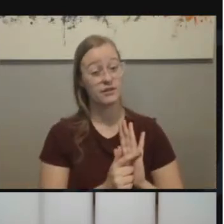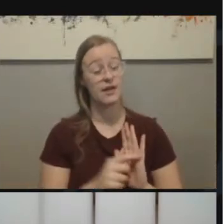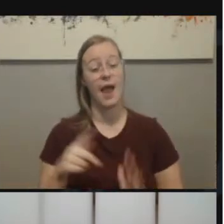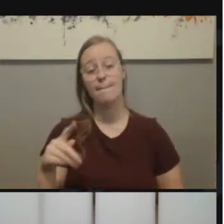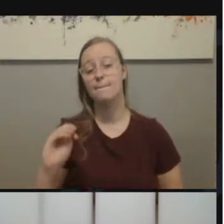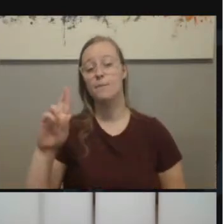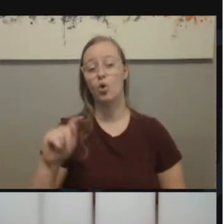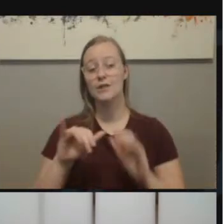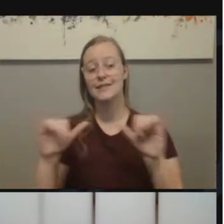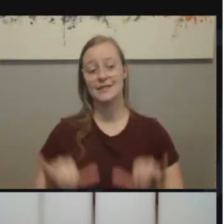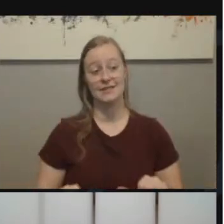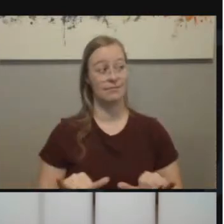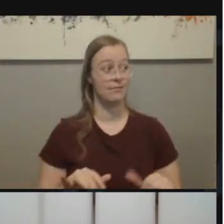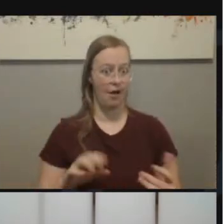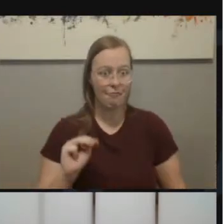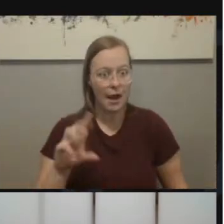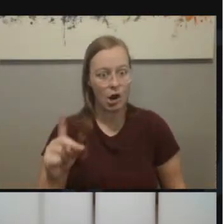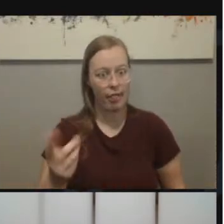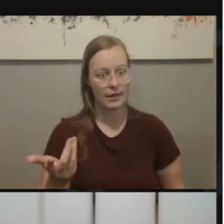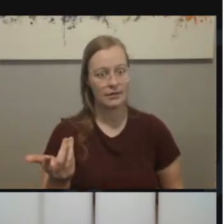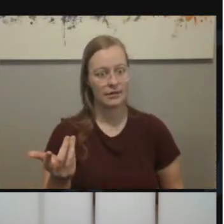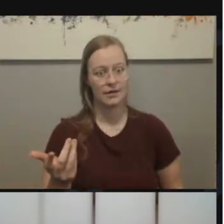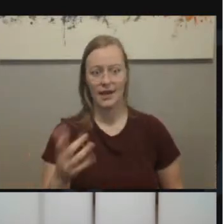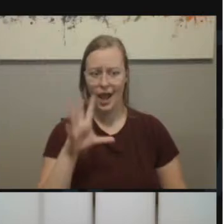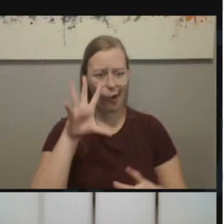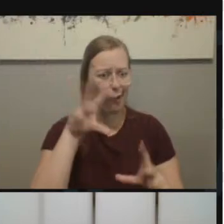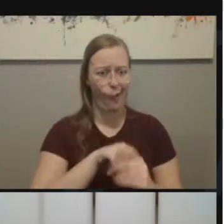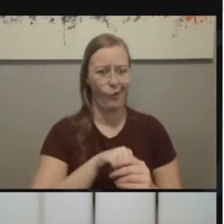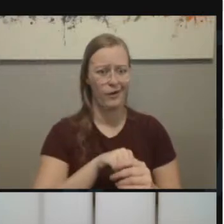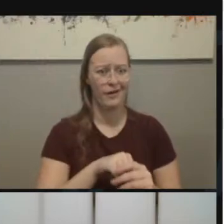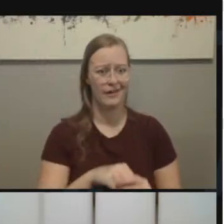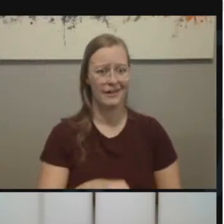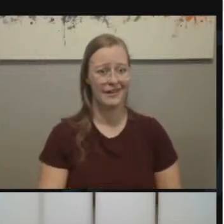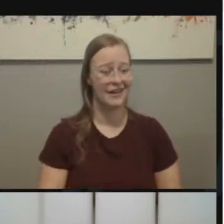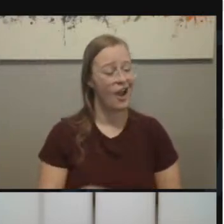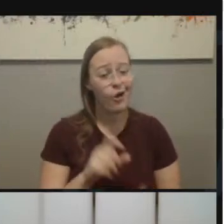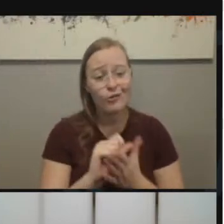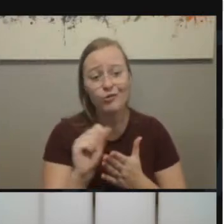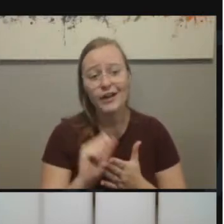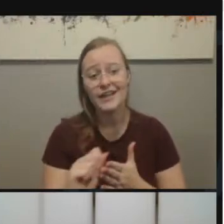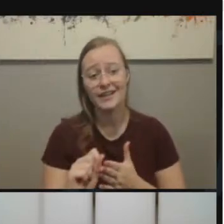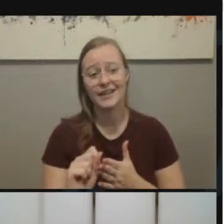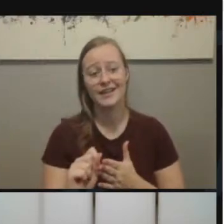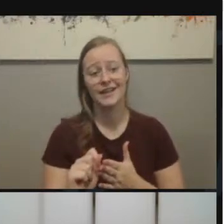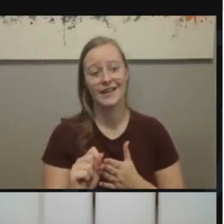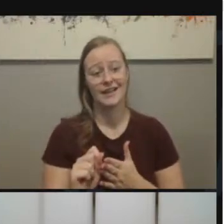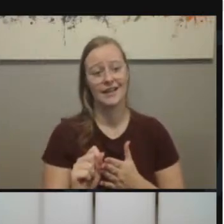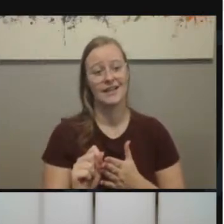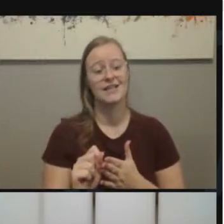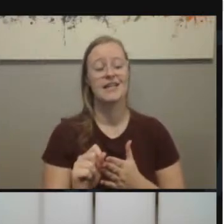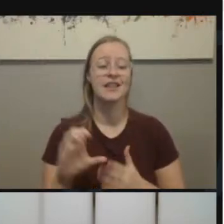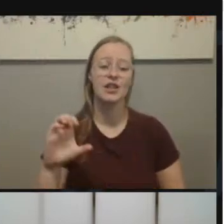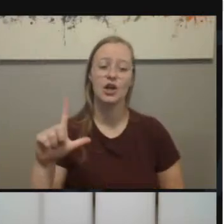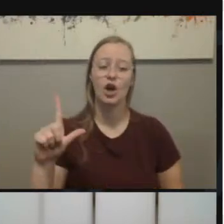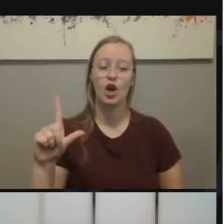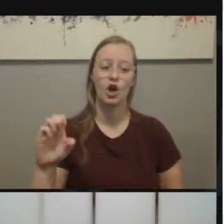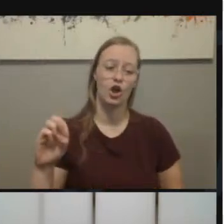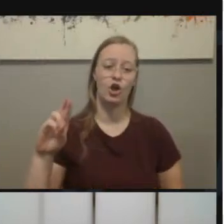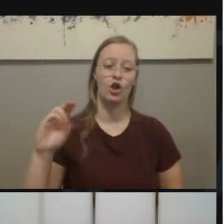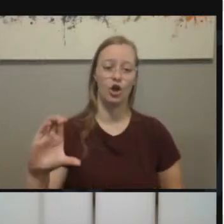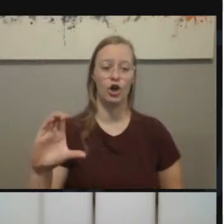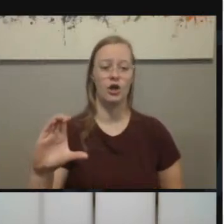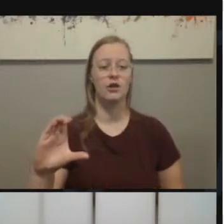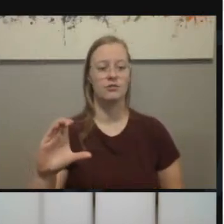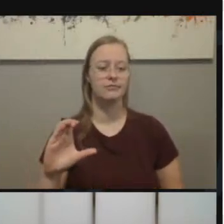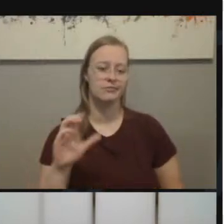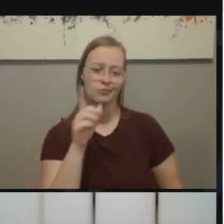of Maryland, all, of course, indicted, written in the hand of the clerk of Baltimore